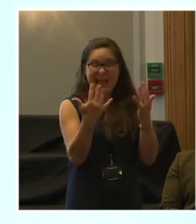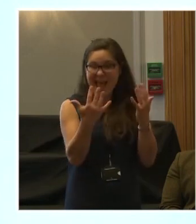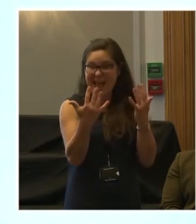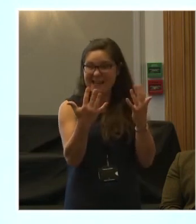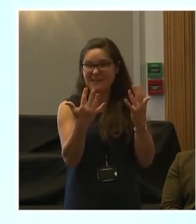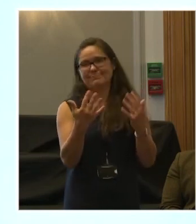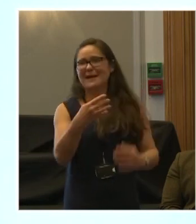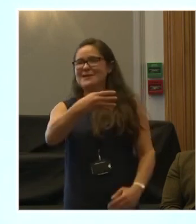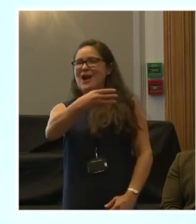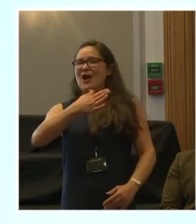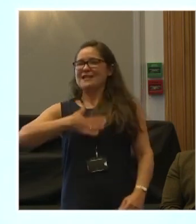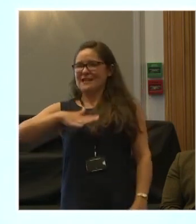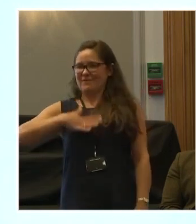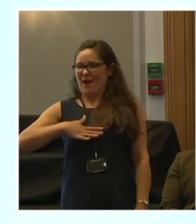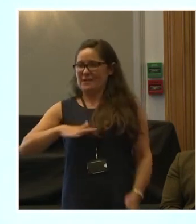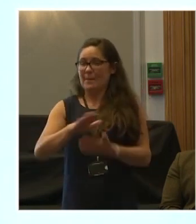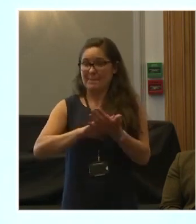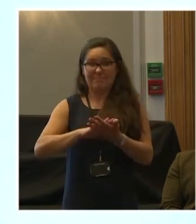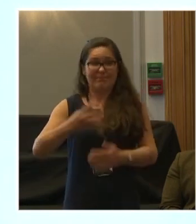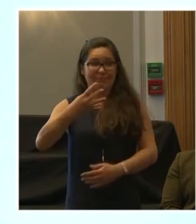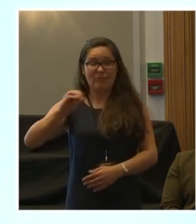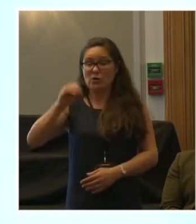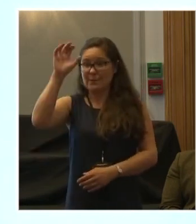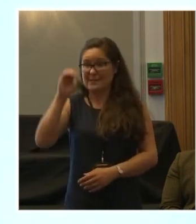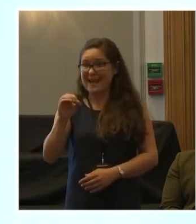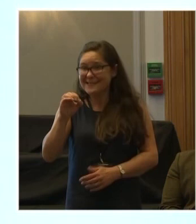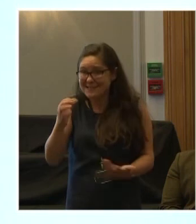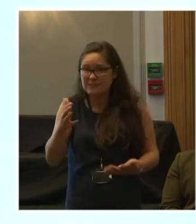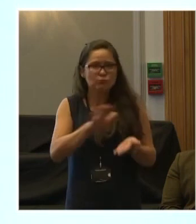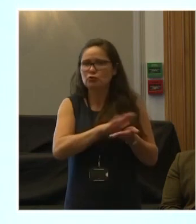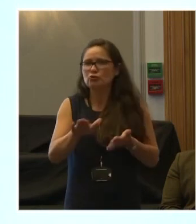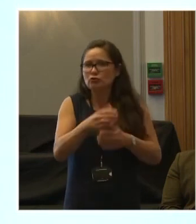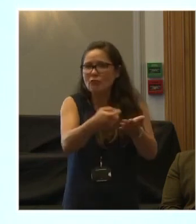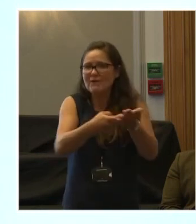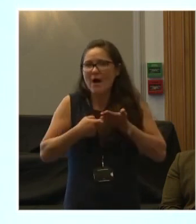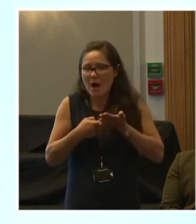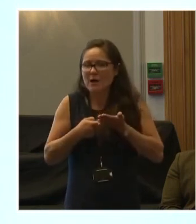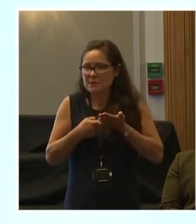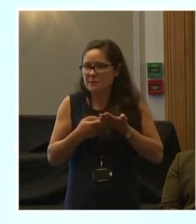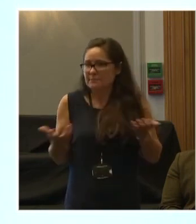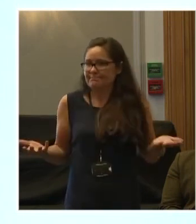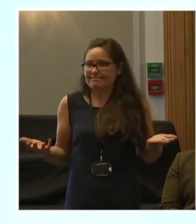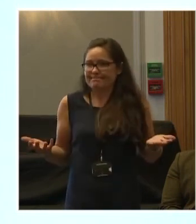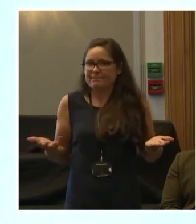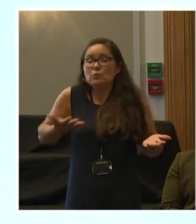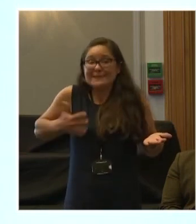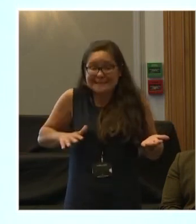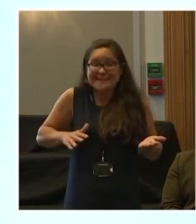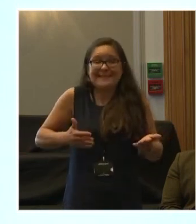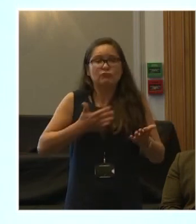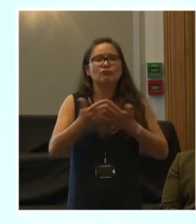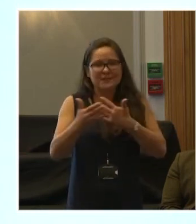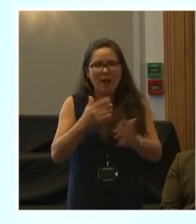nearly 40% of people with the condition are not being referred to us, and we know we can resolve and improve